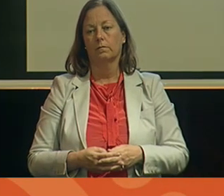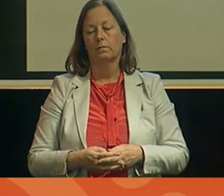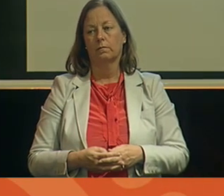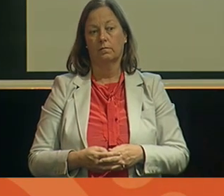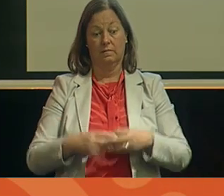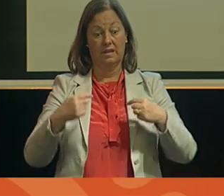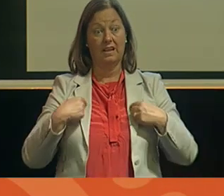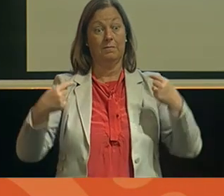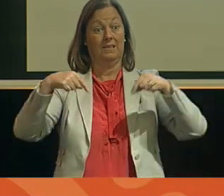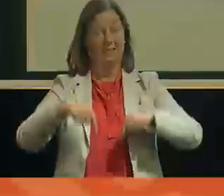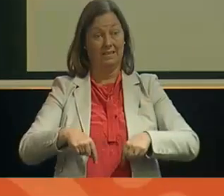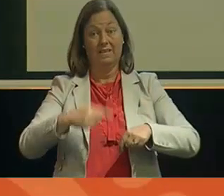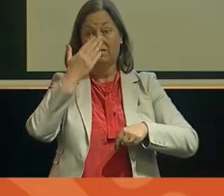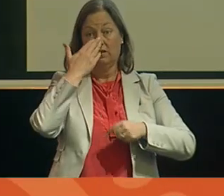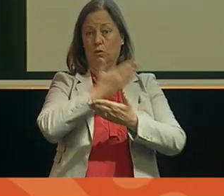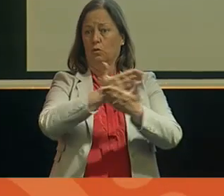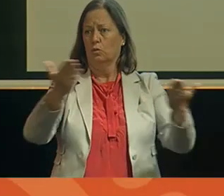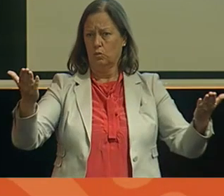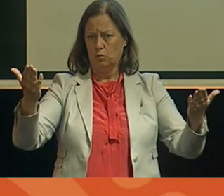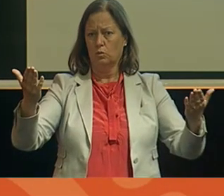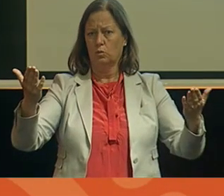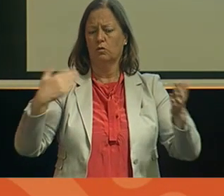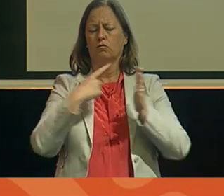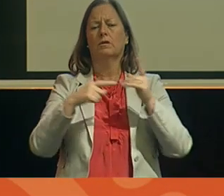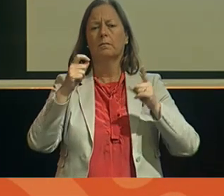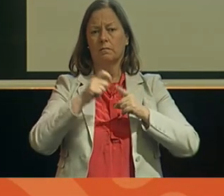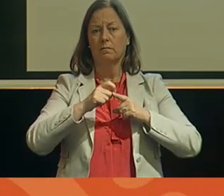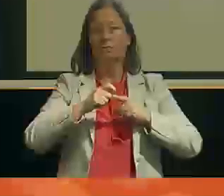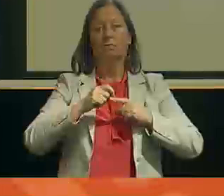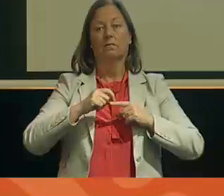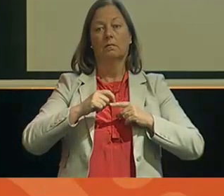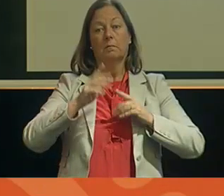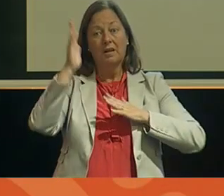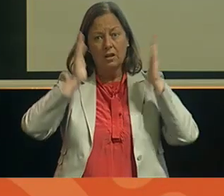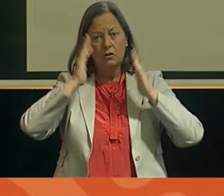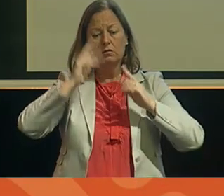I'm standing here today talking as a transgender Muslim from Malaysia.